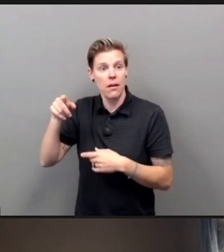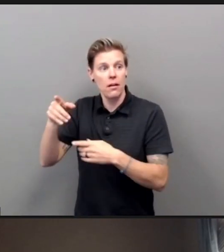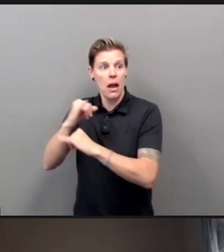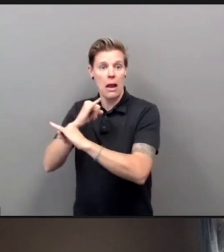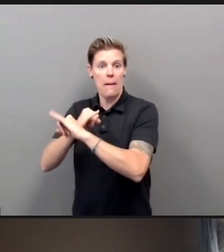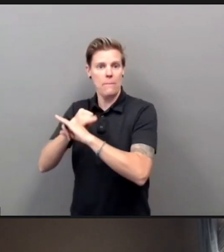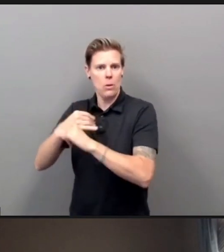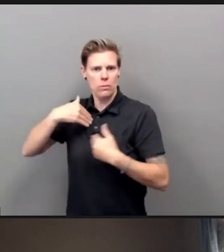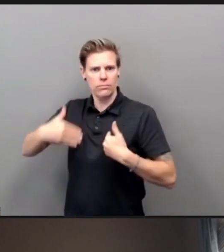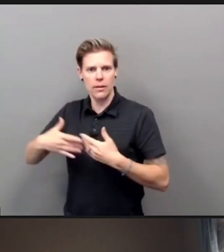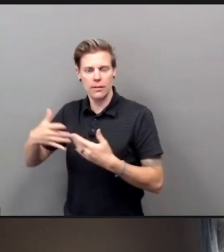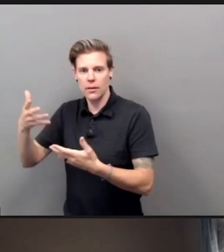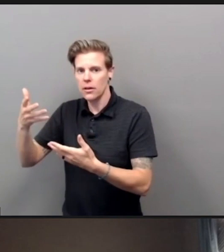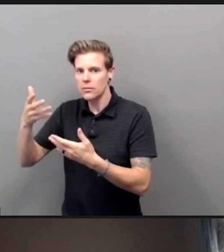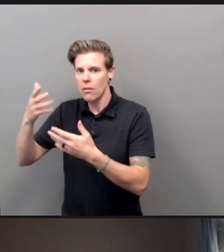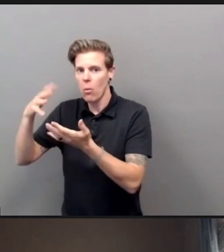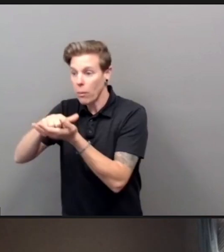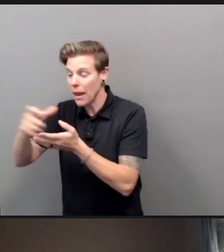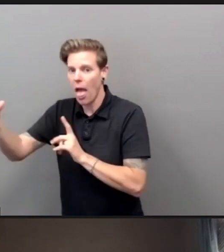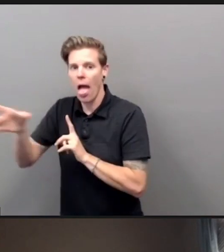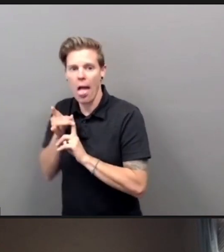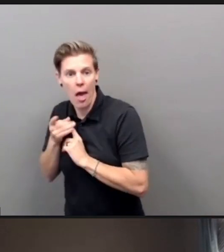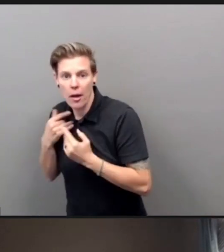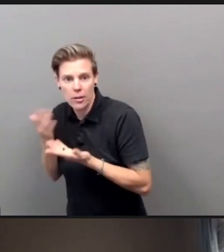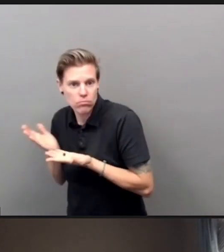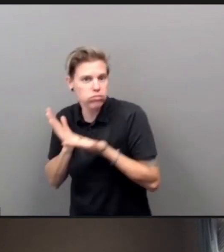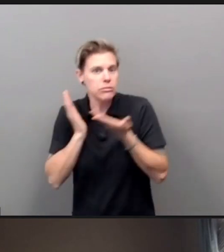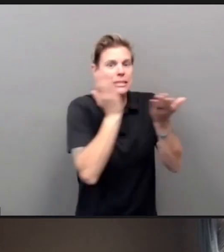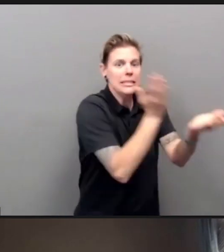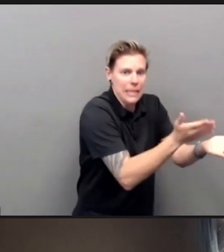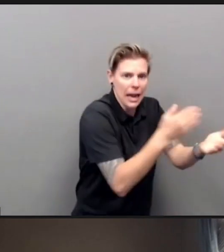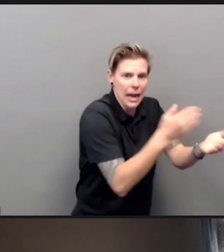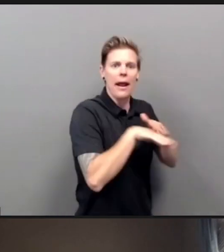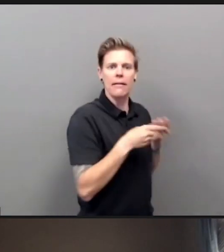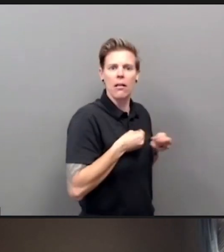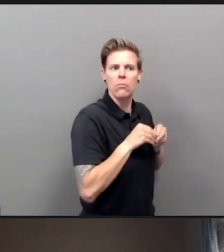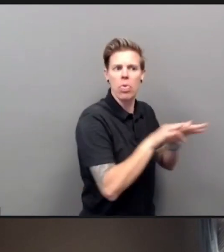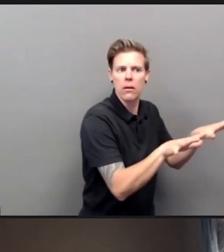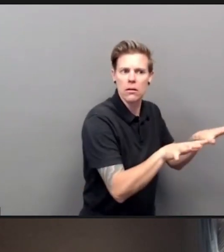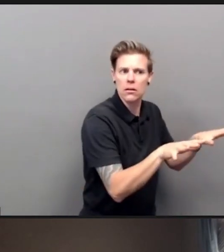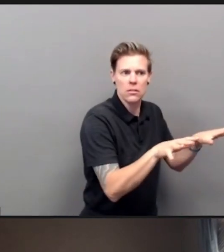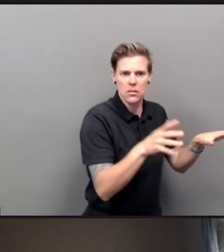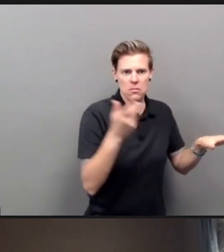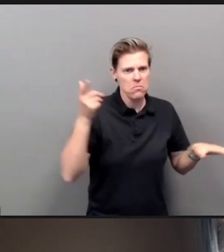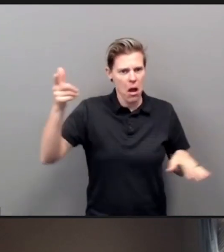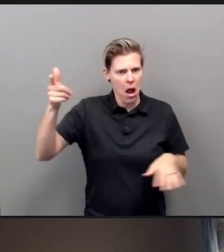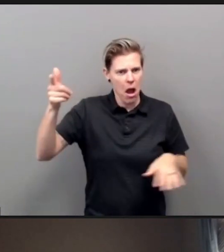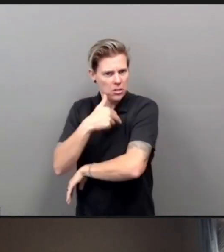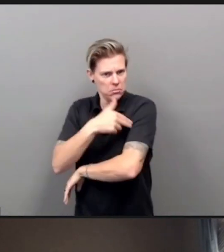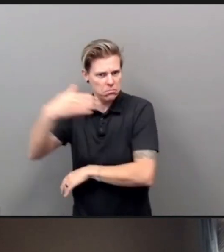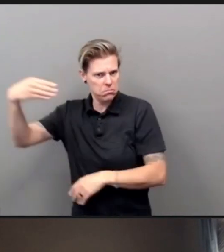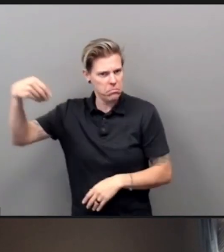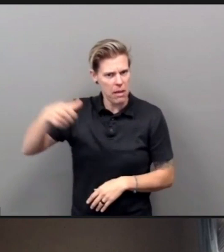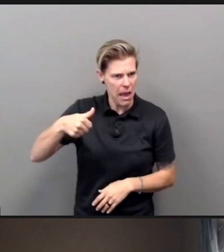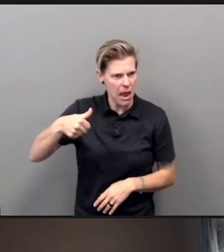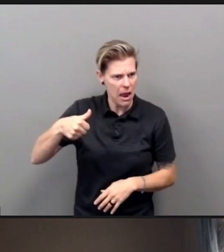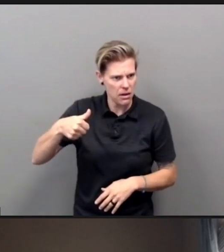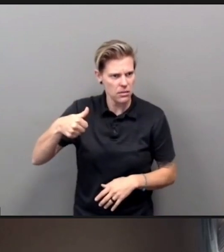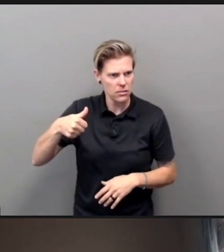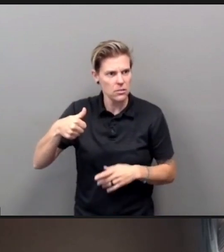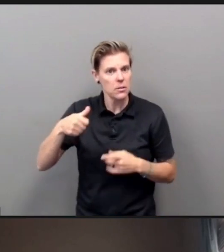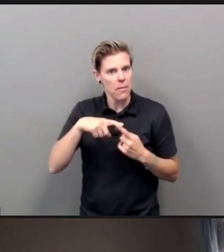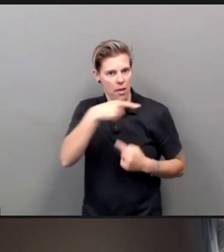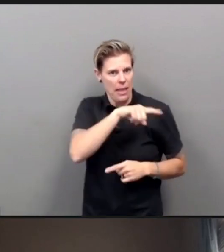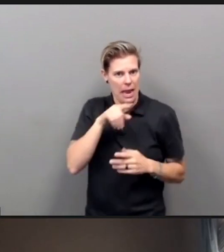then transfer patient care. So the interpretation from the EMT paramedics that I've talked to is that they are not